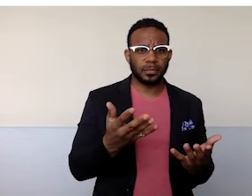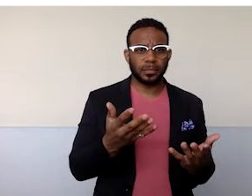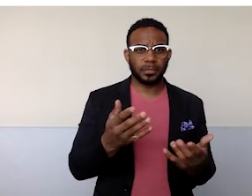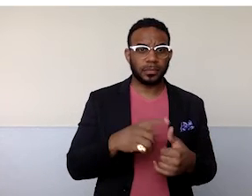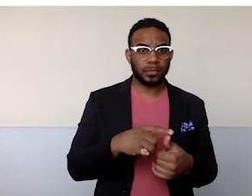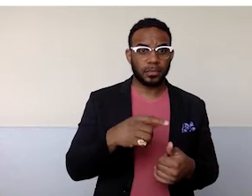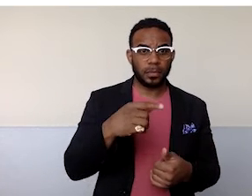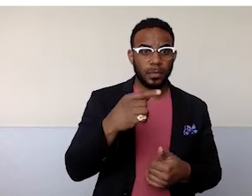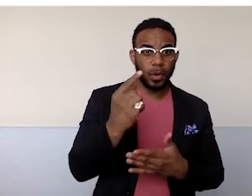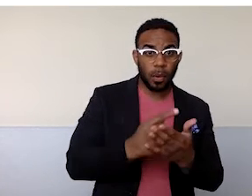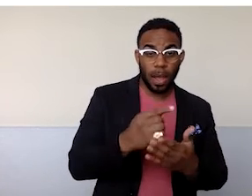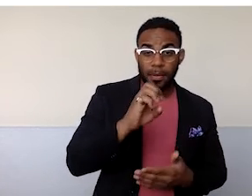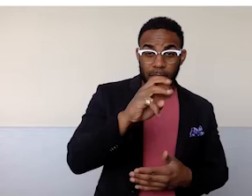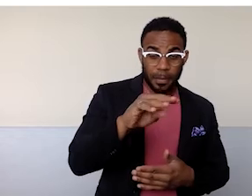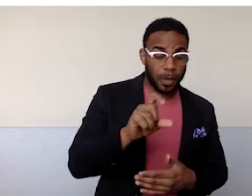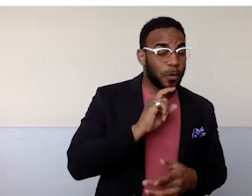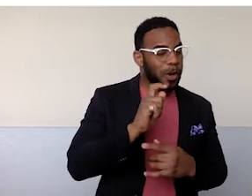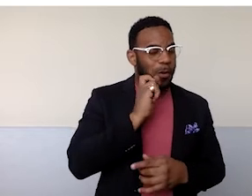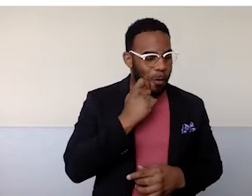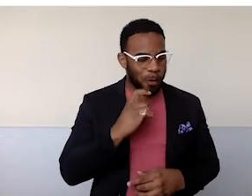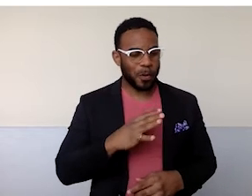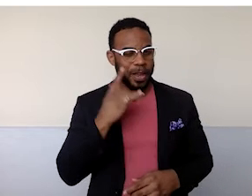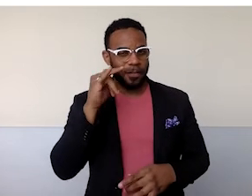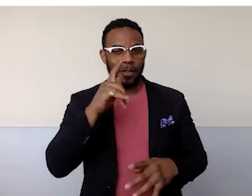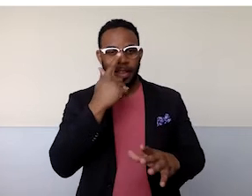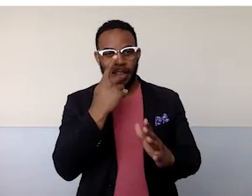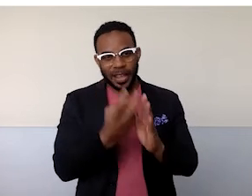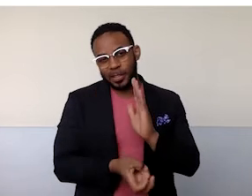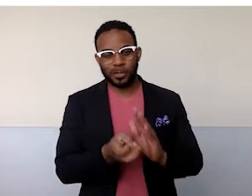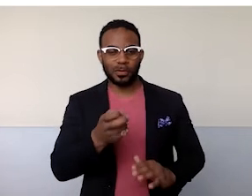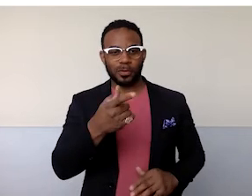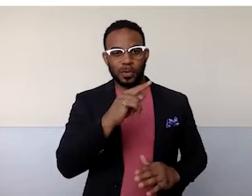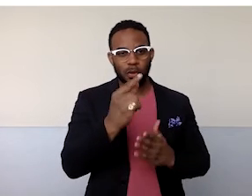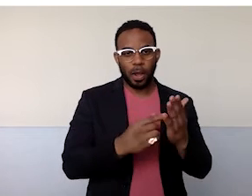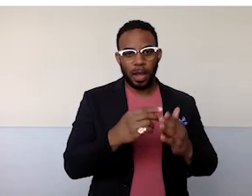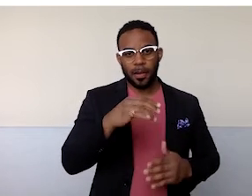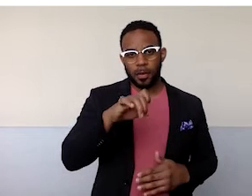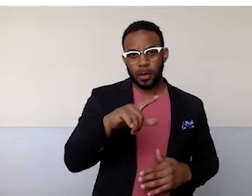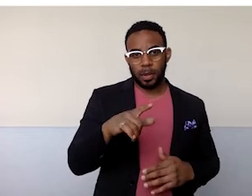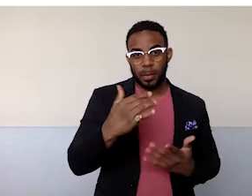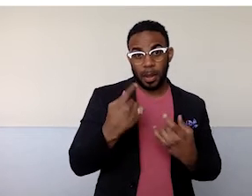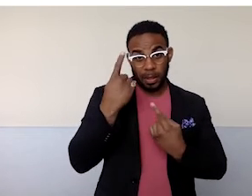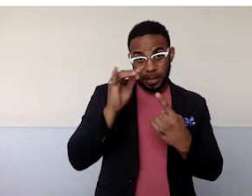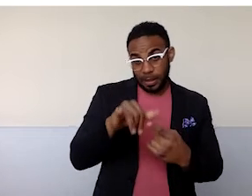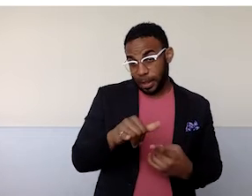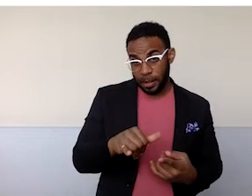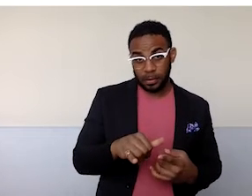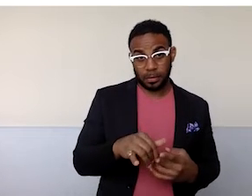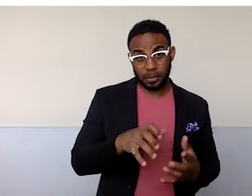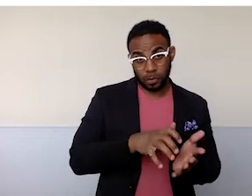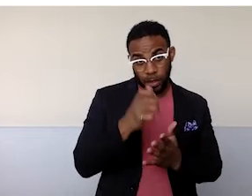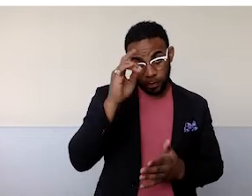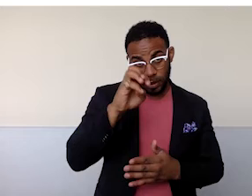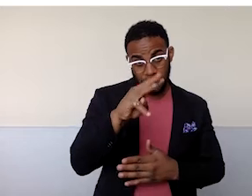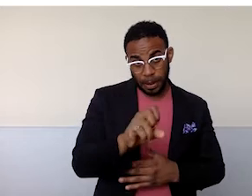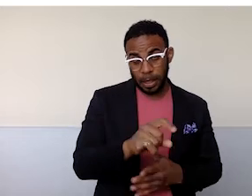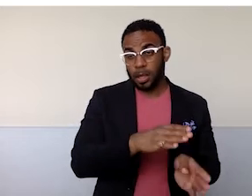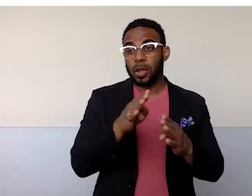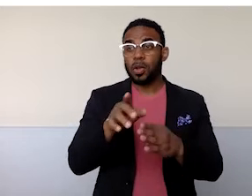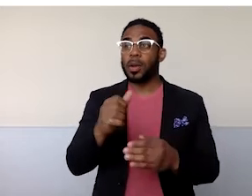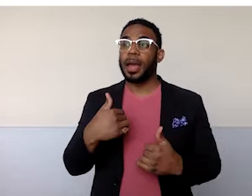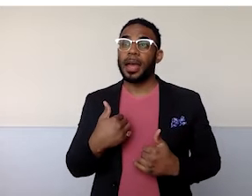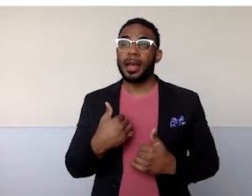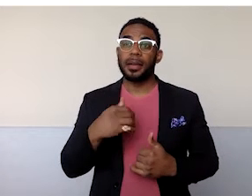Graph CMS. Graph CMS is really cool if you are into GraphQL, and you may want to consider Graph CMS. You